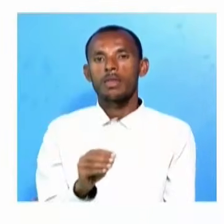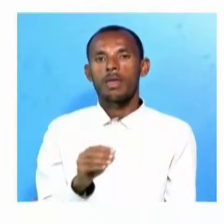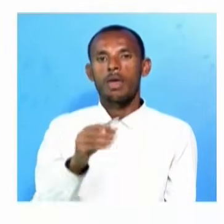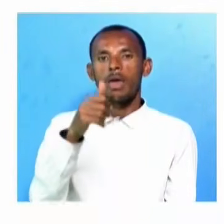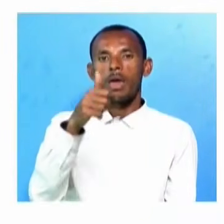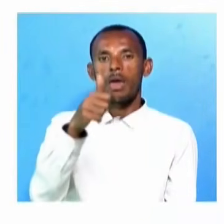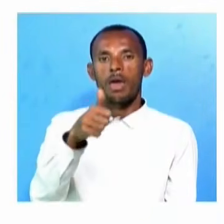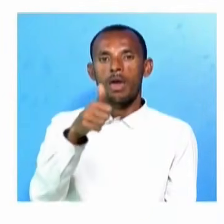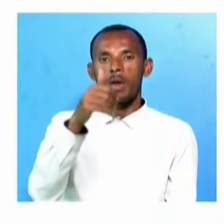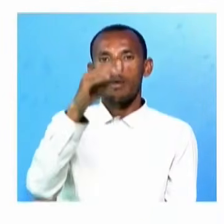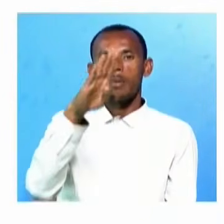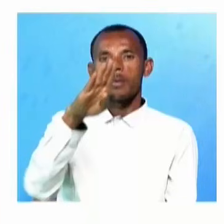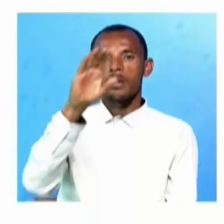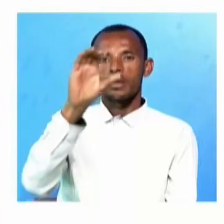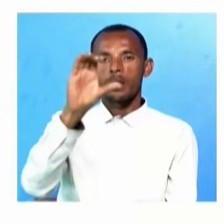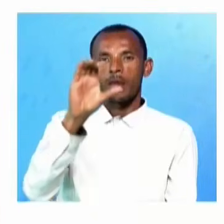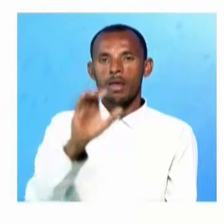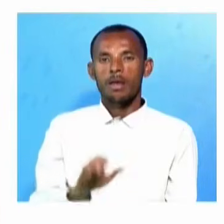A, B, C.